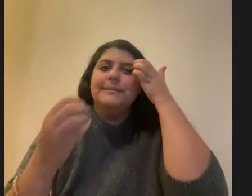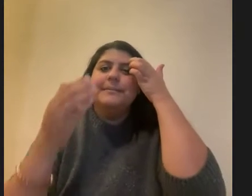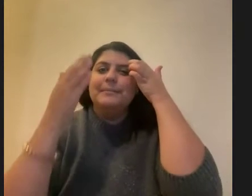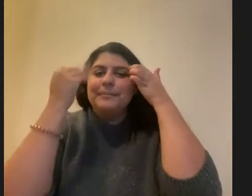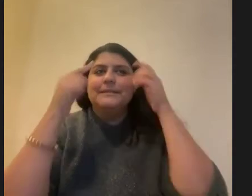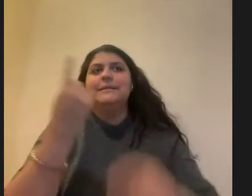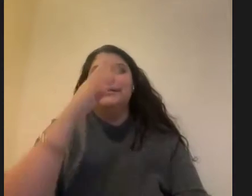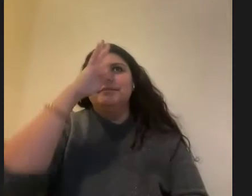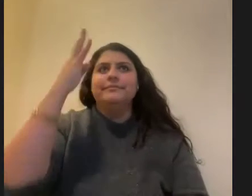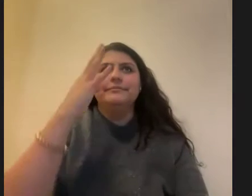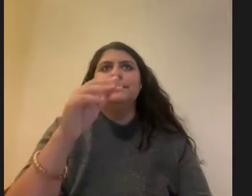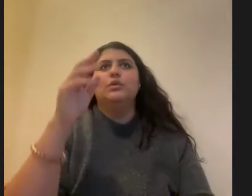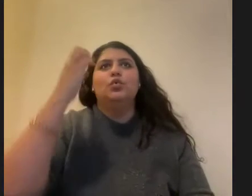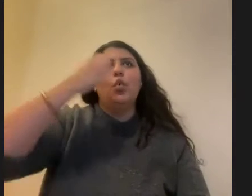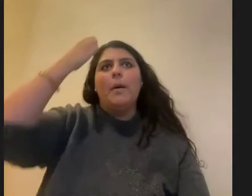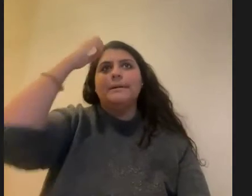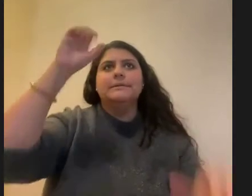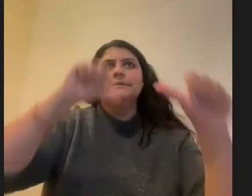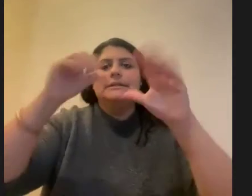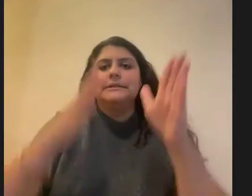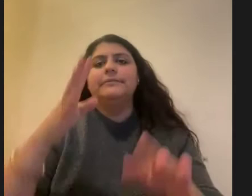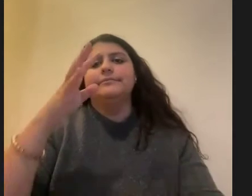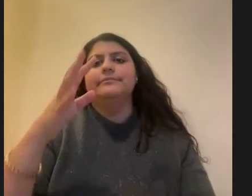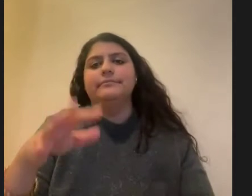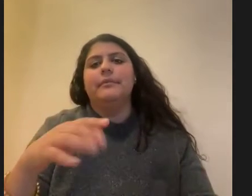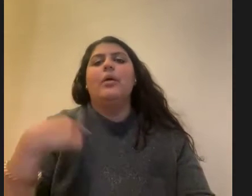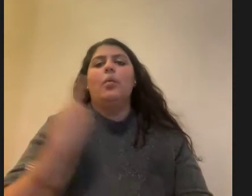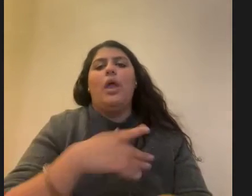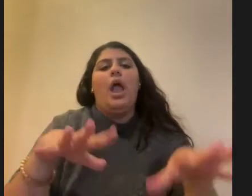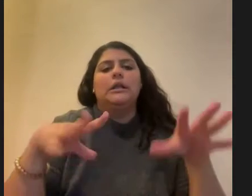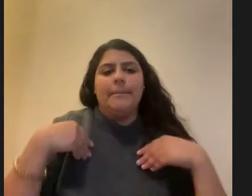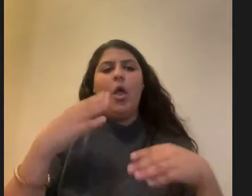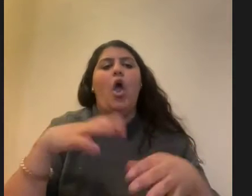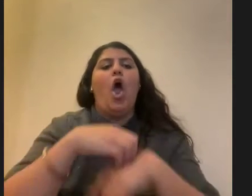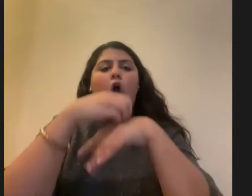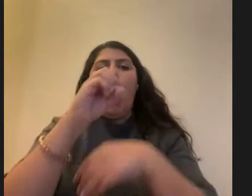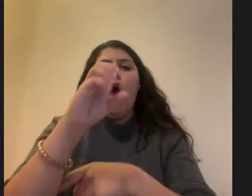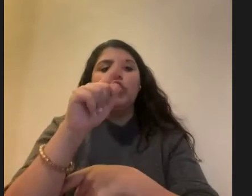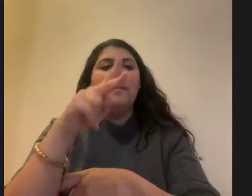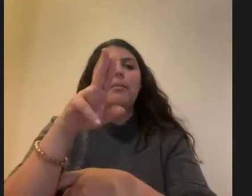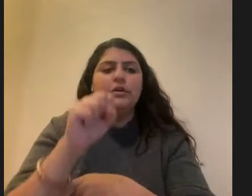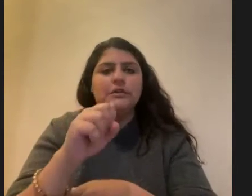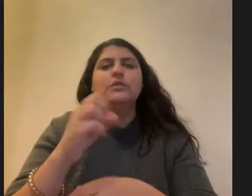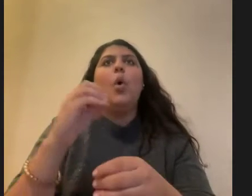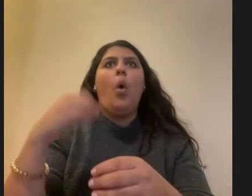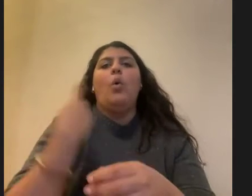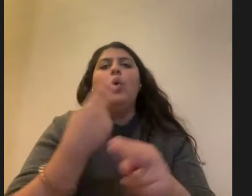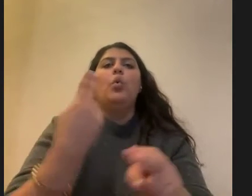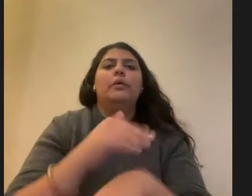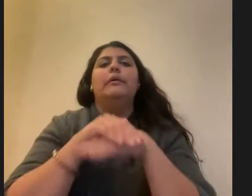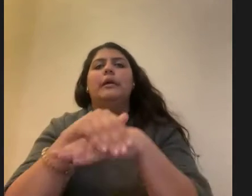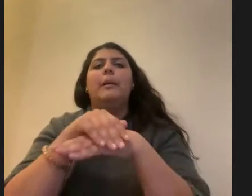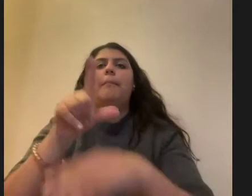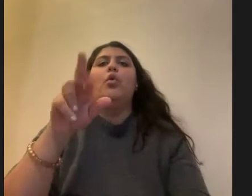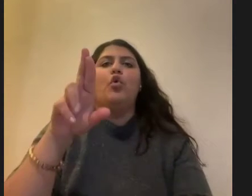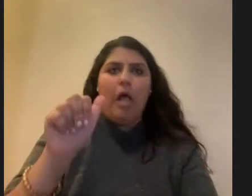European scientists a really long time ago. And we accepted octopus into the English language. And so hence you use an English plural,